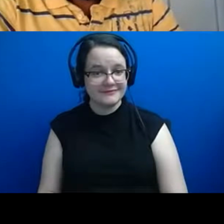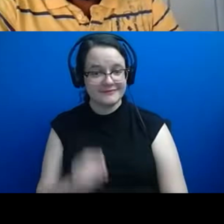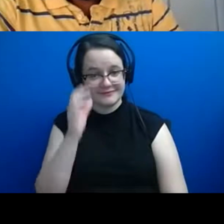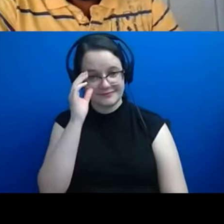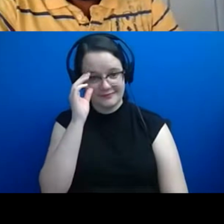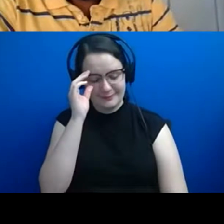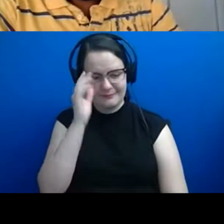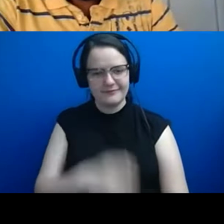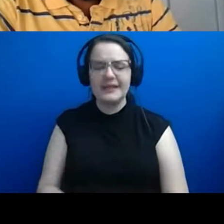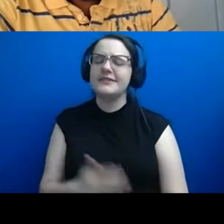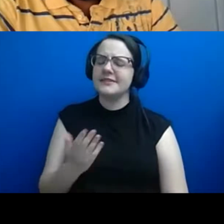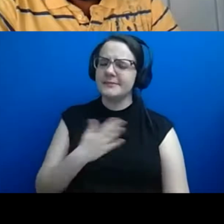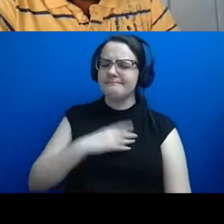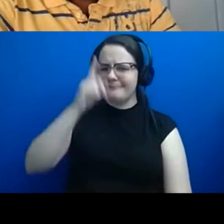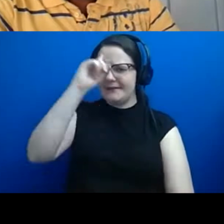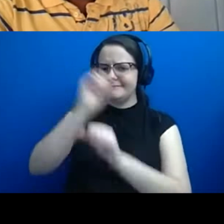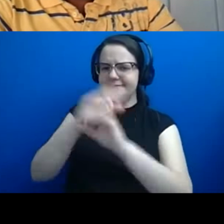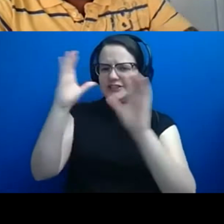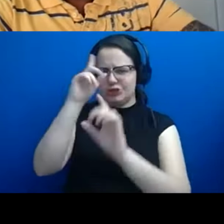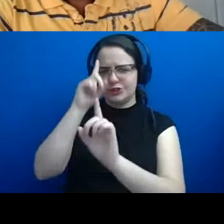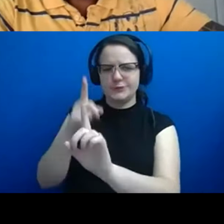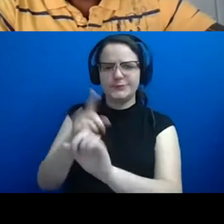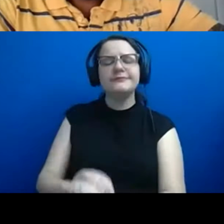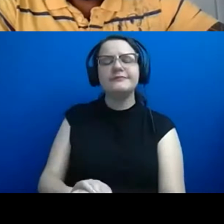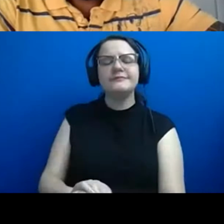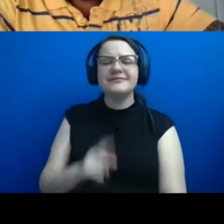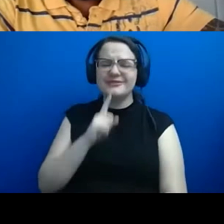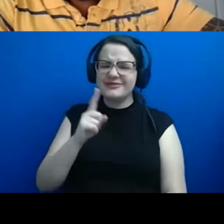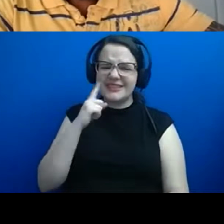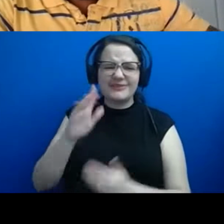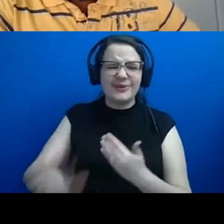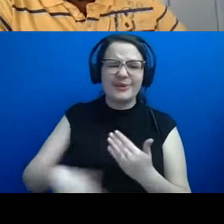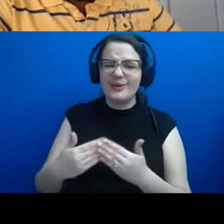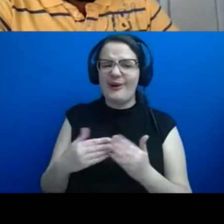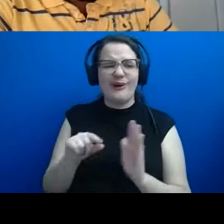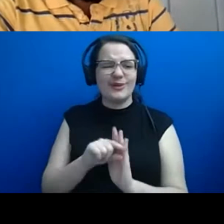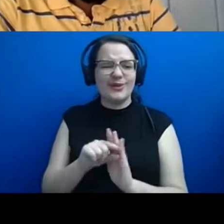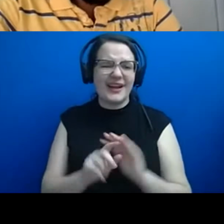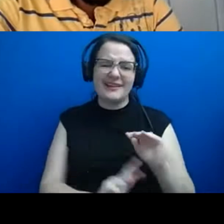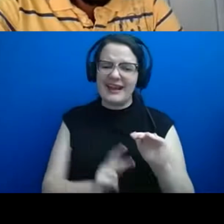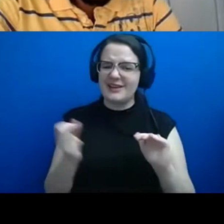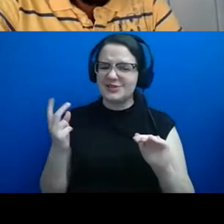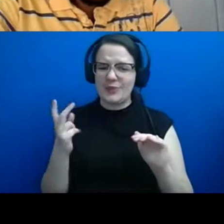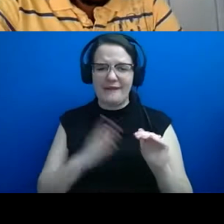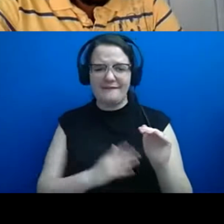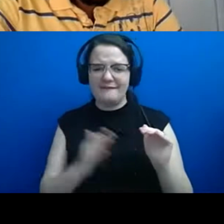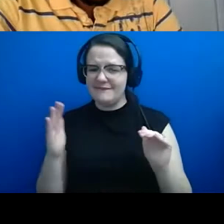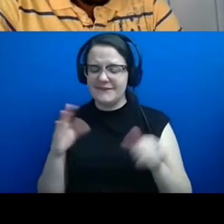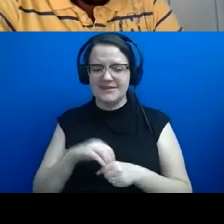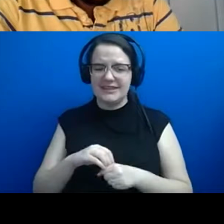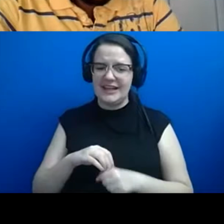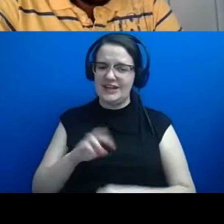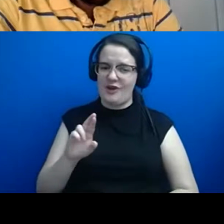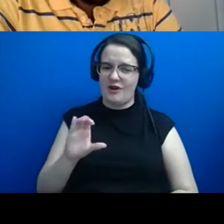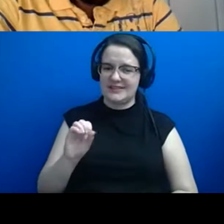So my vision really is for all grade levels in the Rochester City School District to look at play as